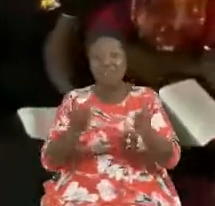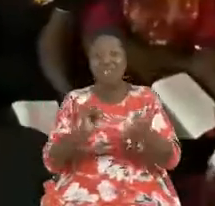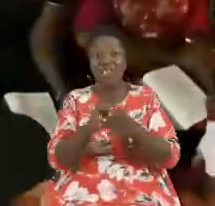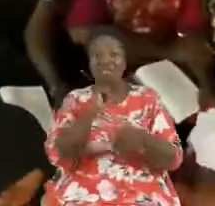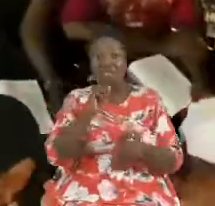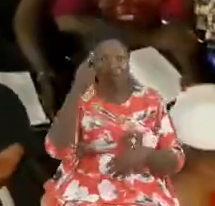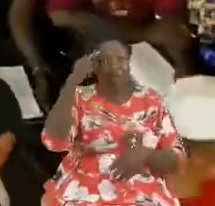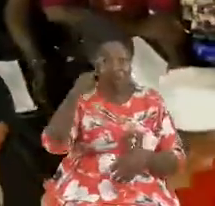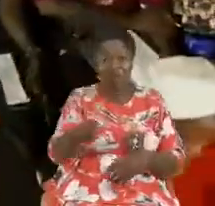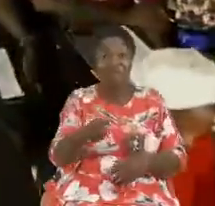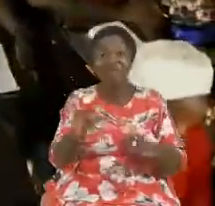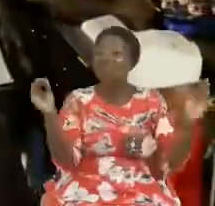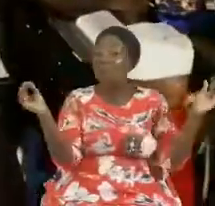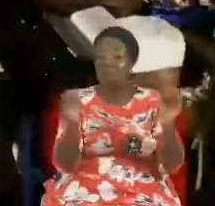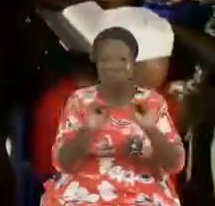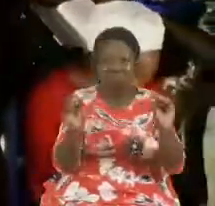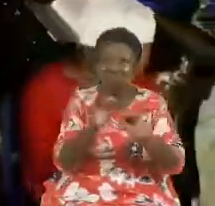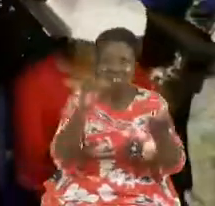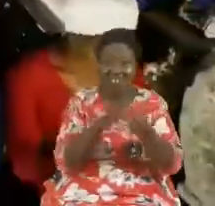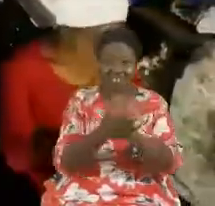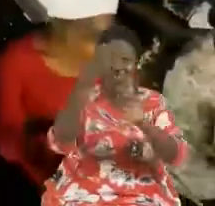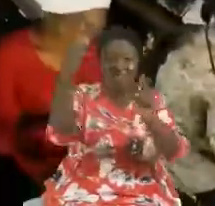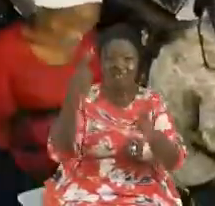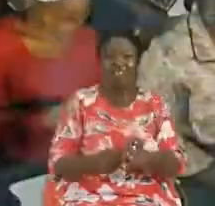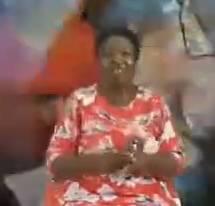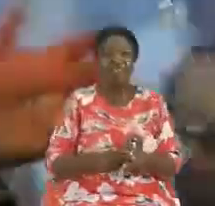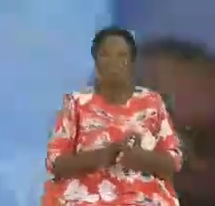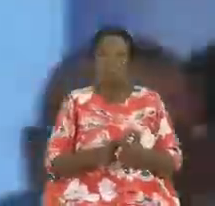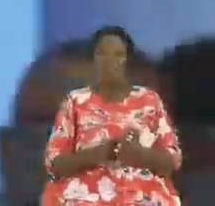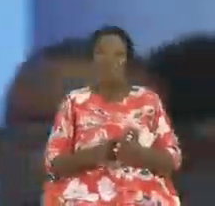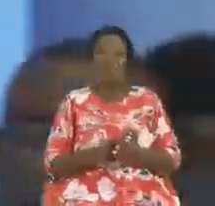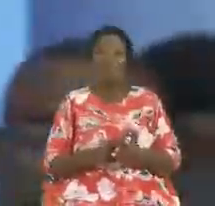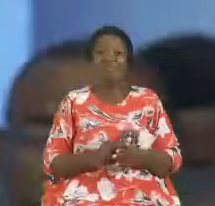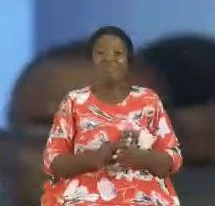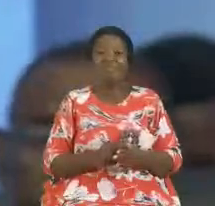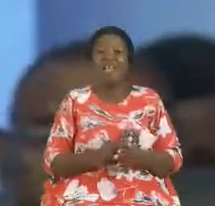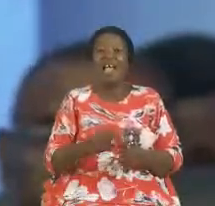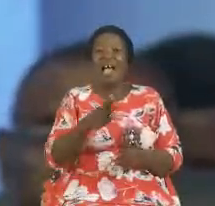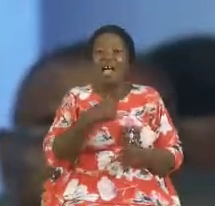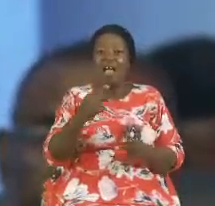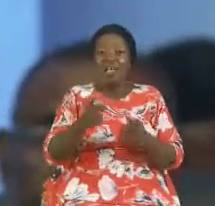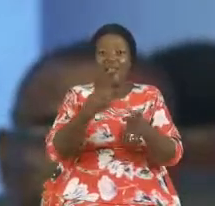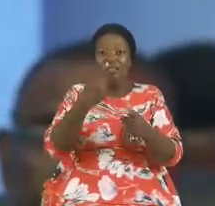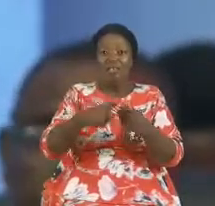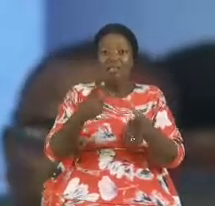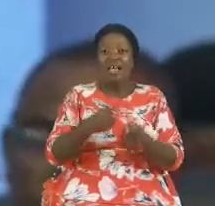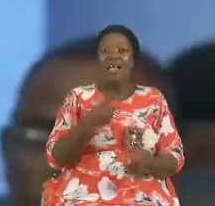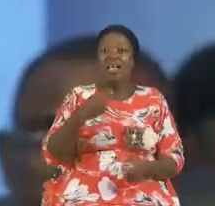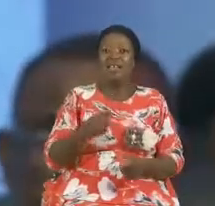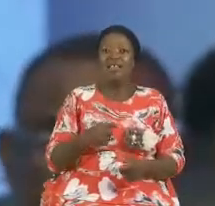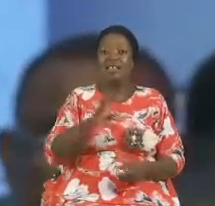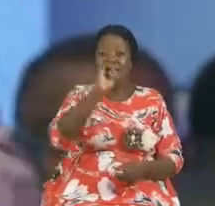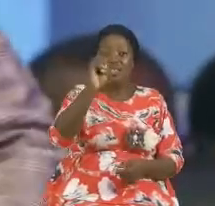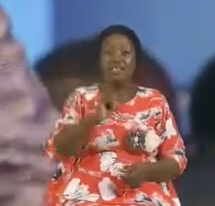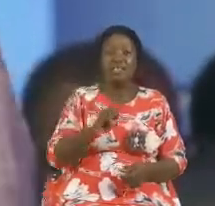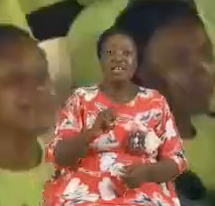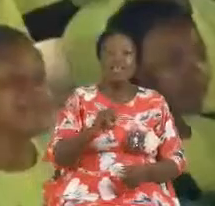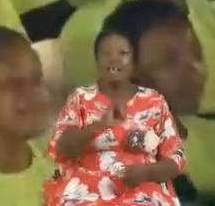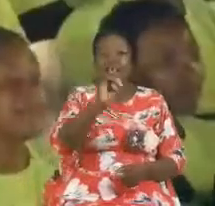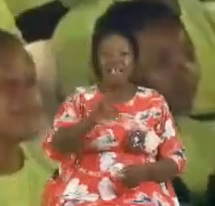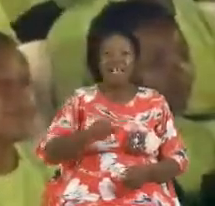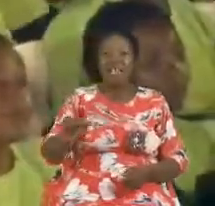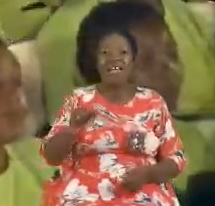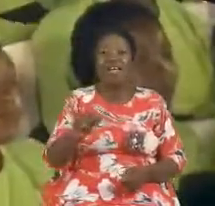And dying the death of another person that is not meant for you, no more in Jesus' name.